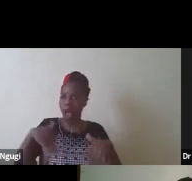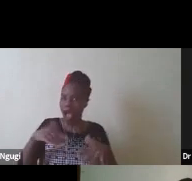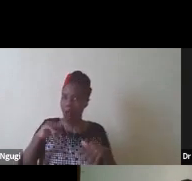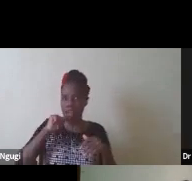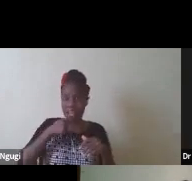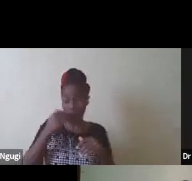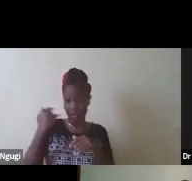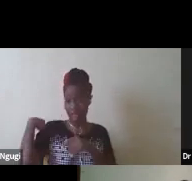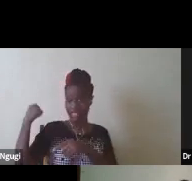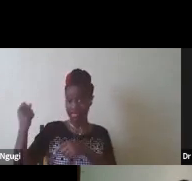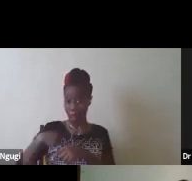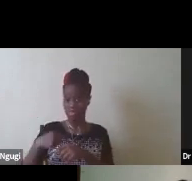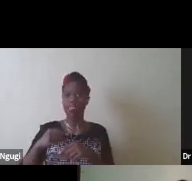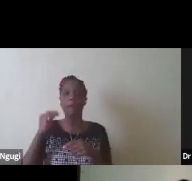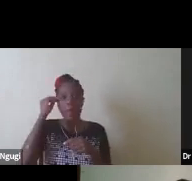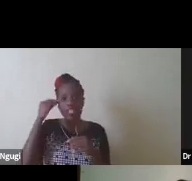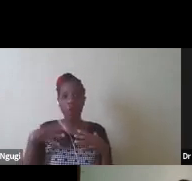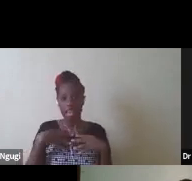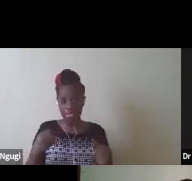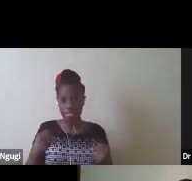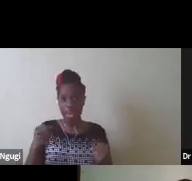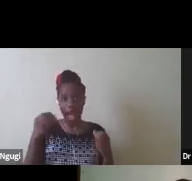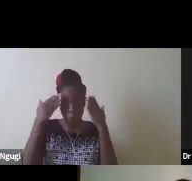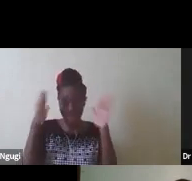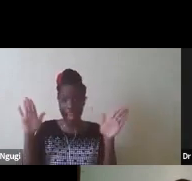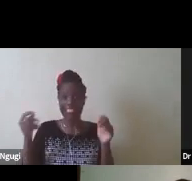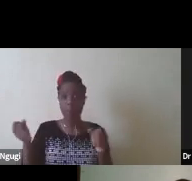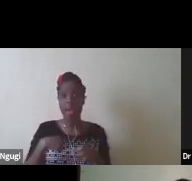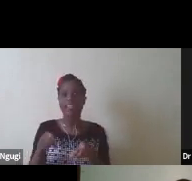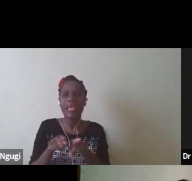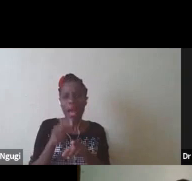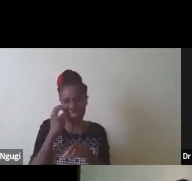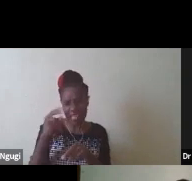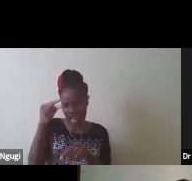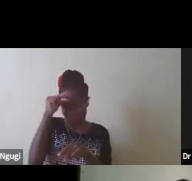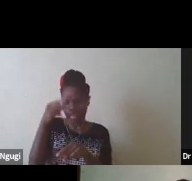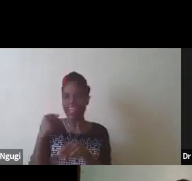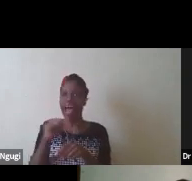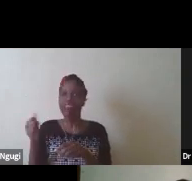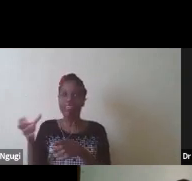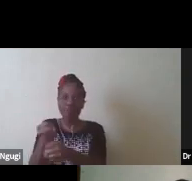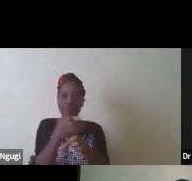Month. And it's good to see that the government and all the other stakeholders came together and